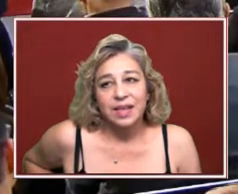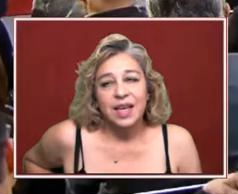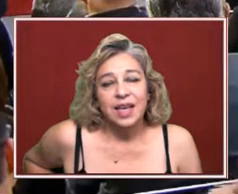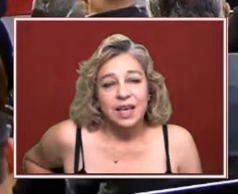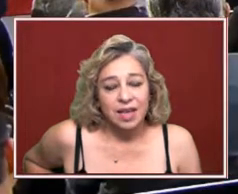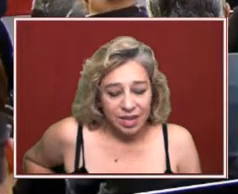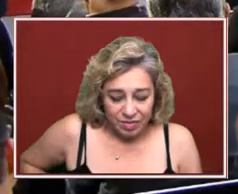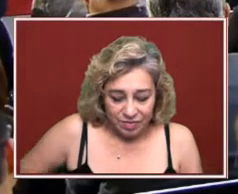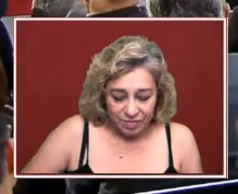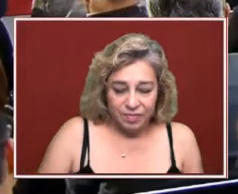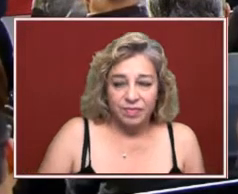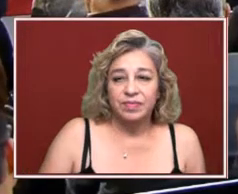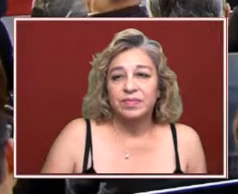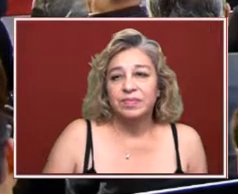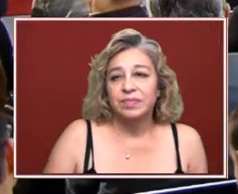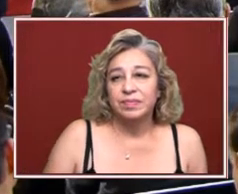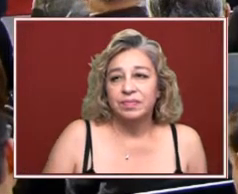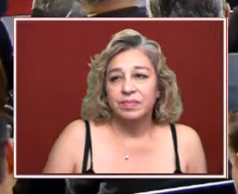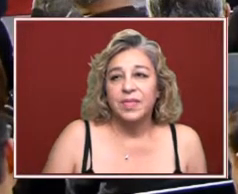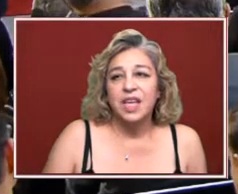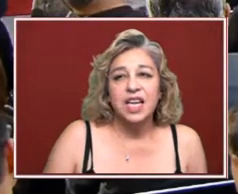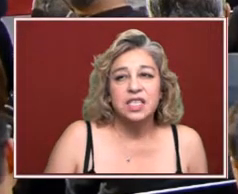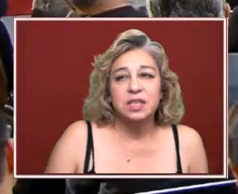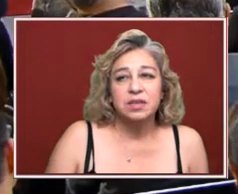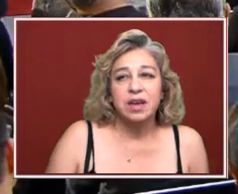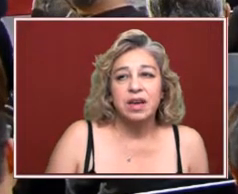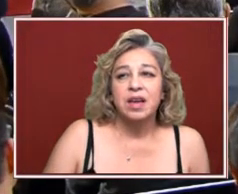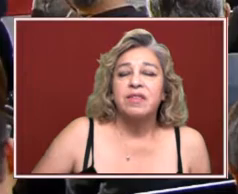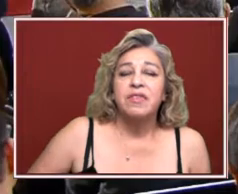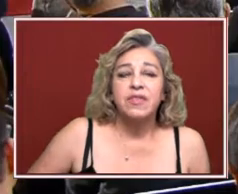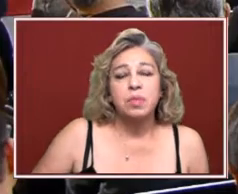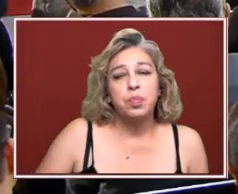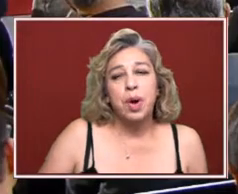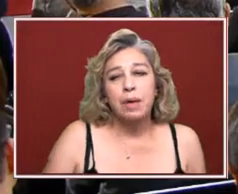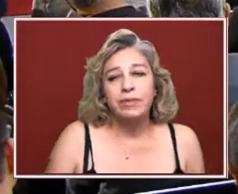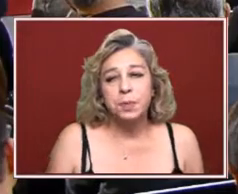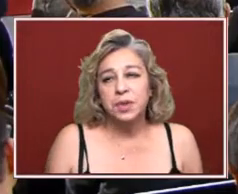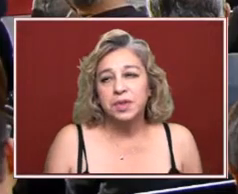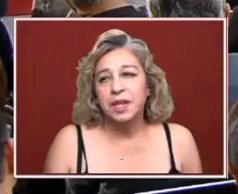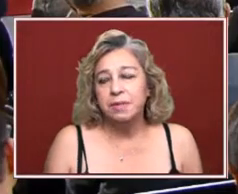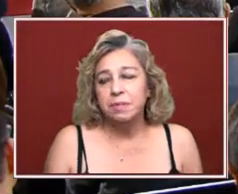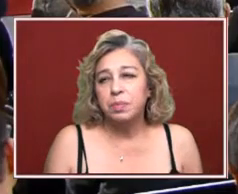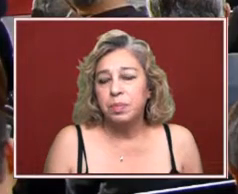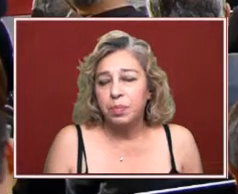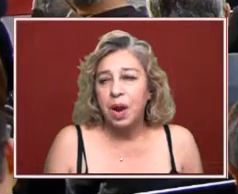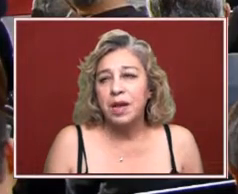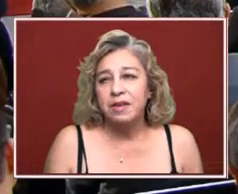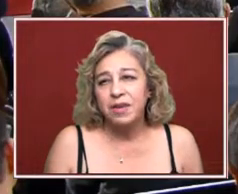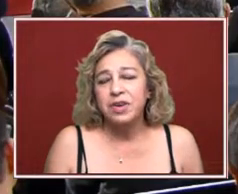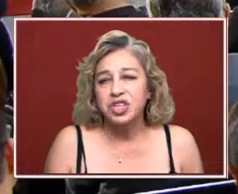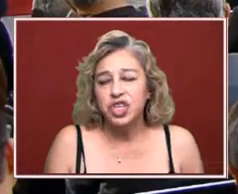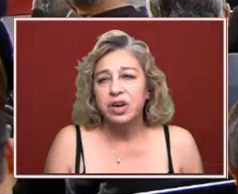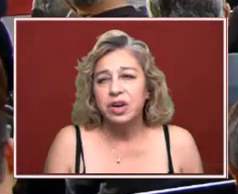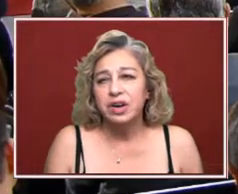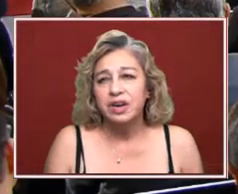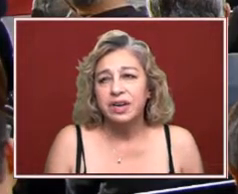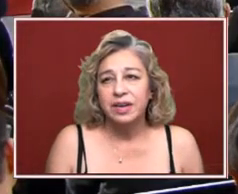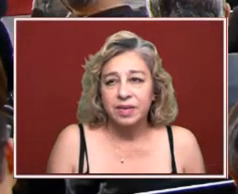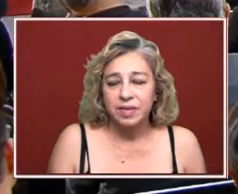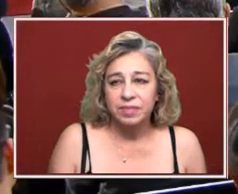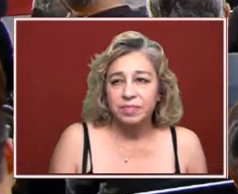probable, muy seguro, it is que very probable and and very